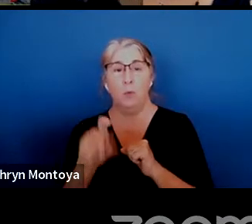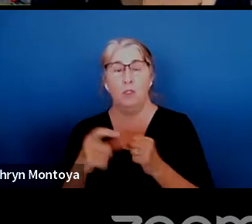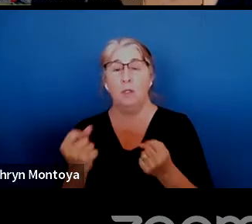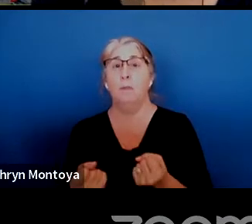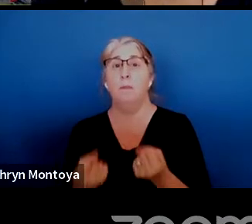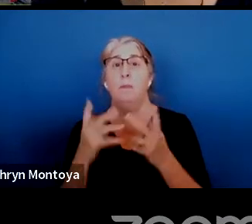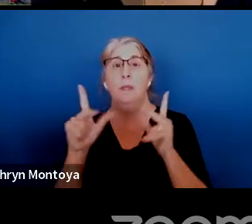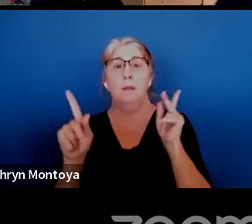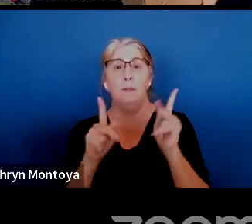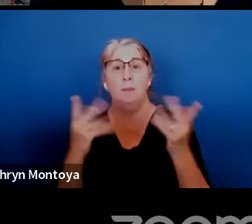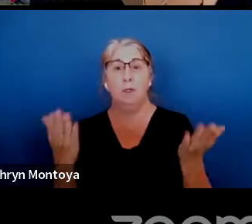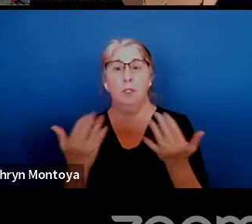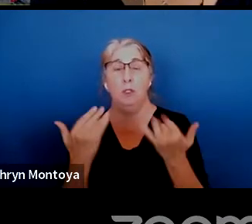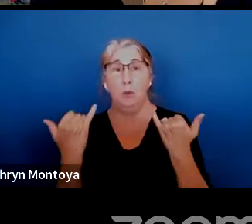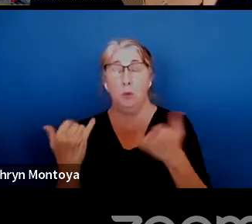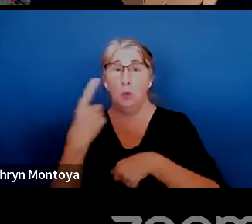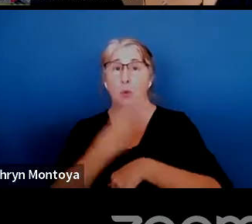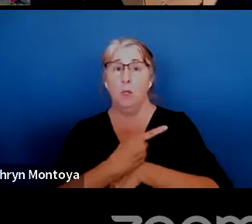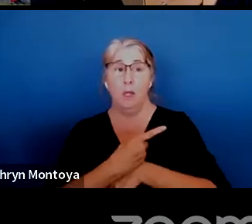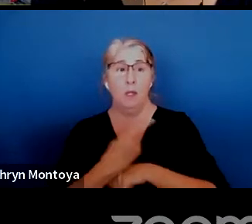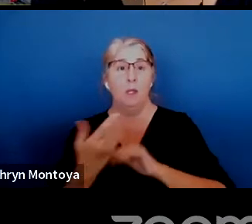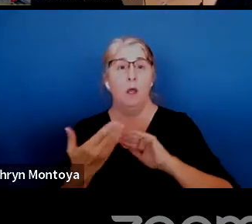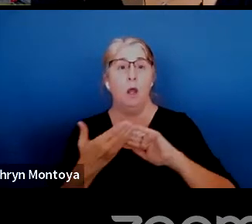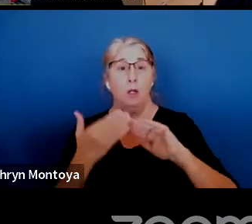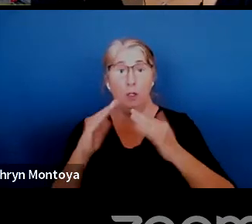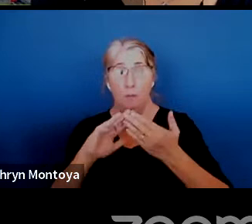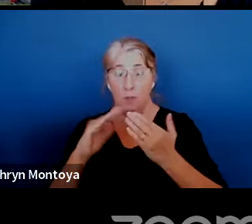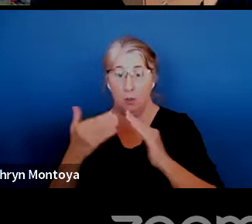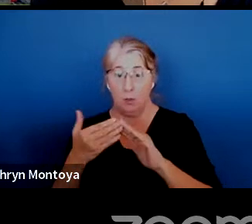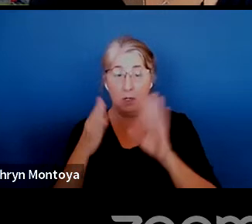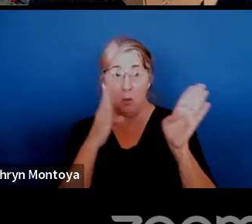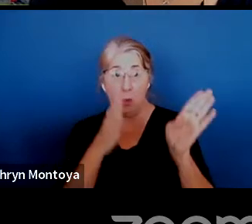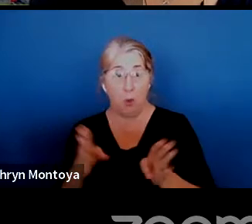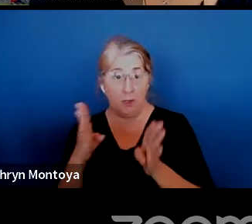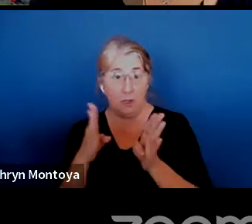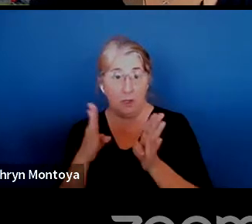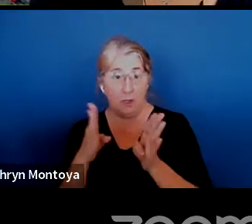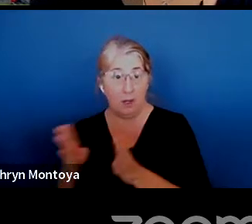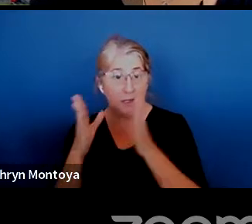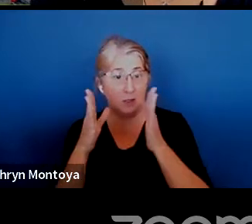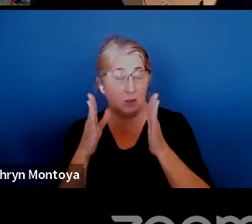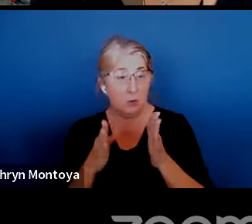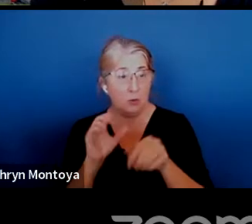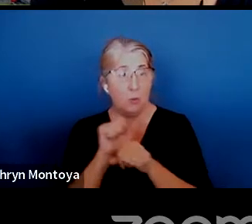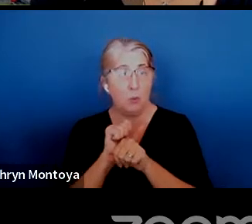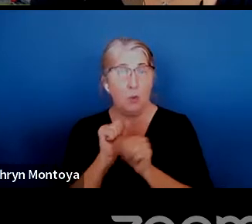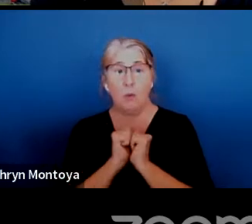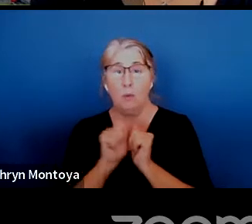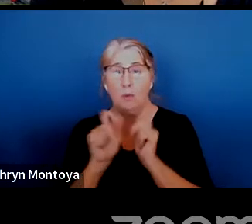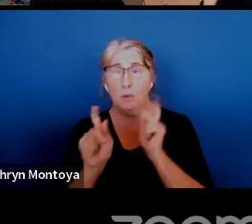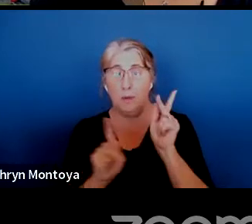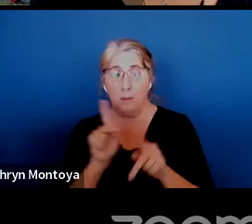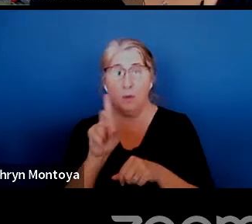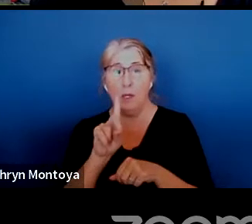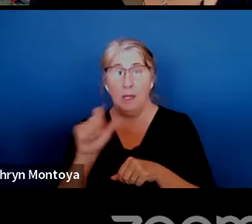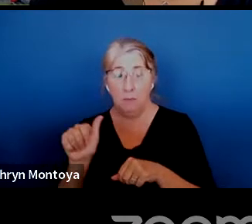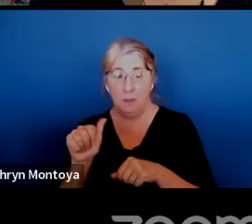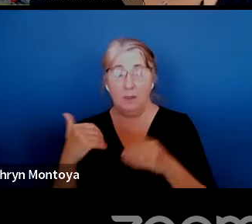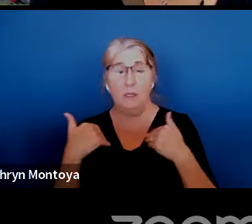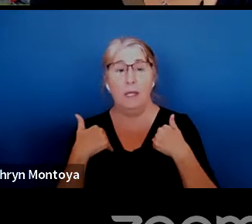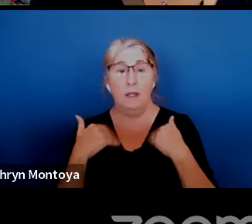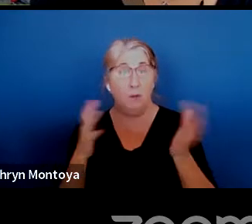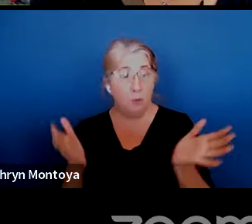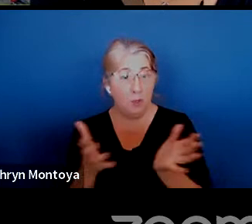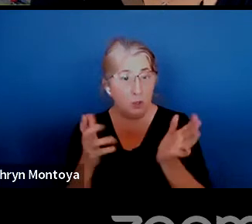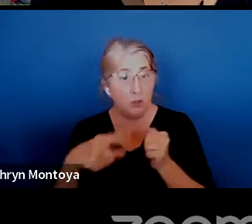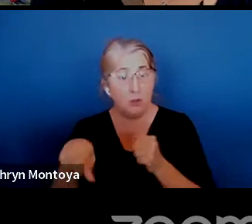today, here in this panel, they're community organizers, work with people with disabilities, and we urge them to engage with elected